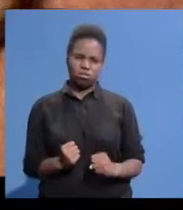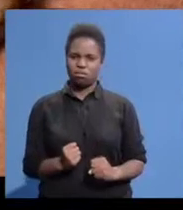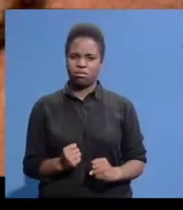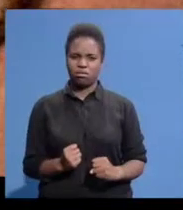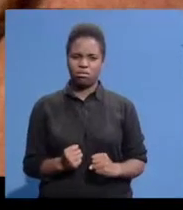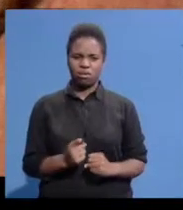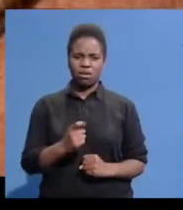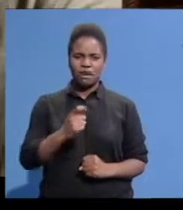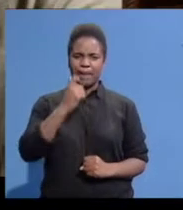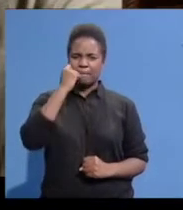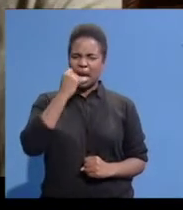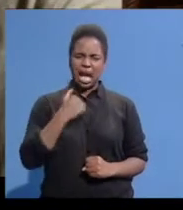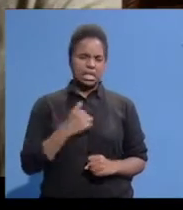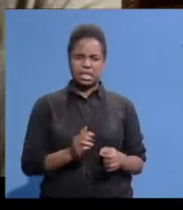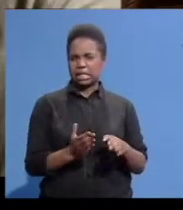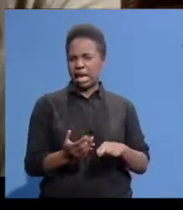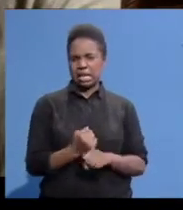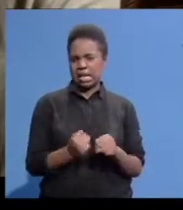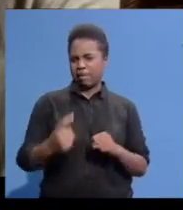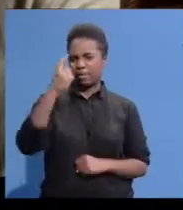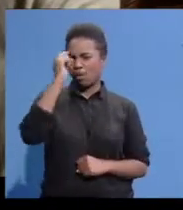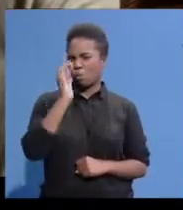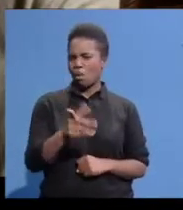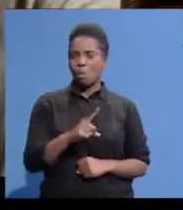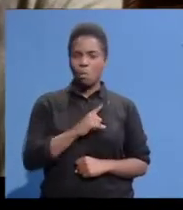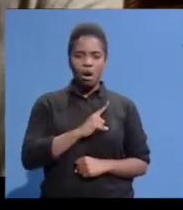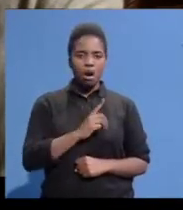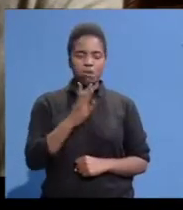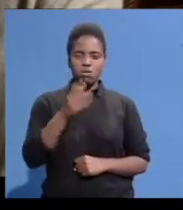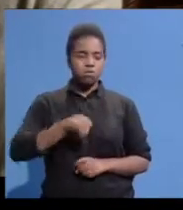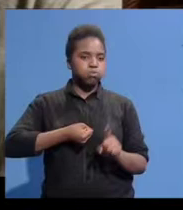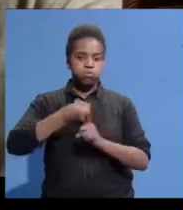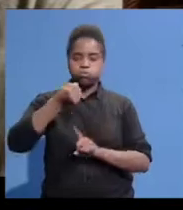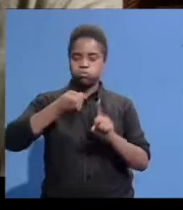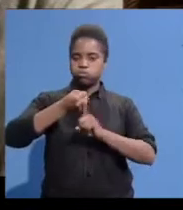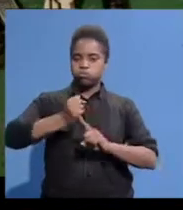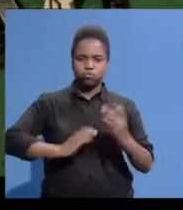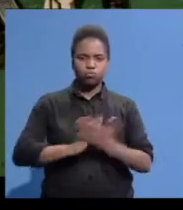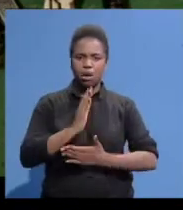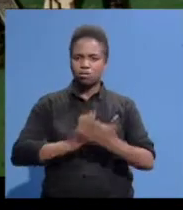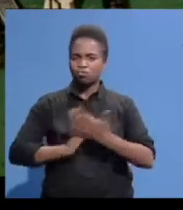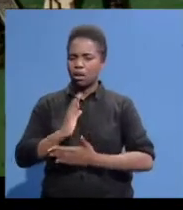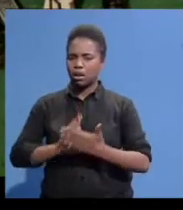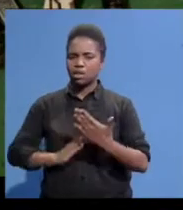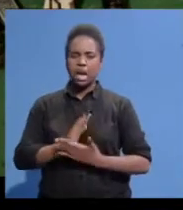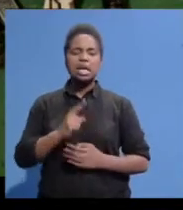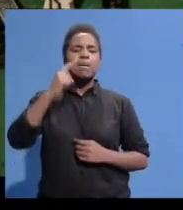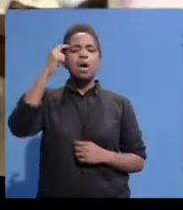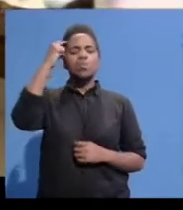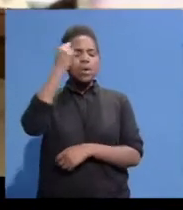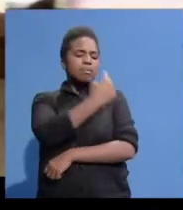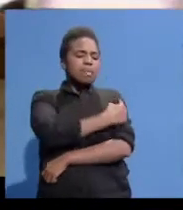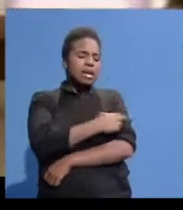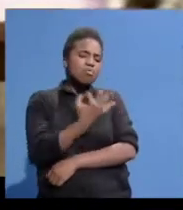a person that you could put him down, because he stands up and he's fight for his rights. And I thought he was become better, but